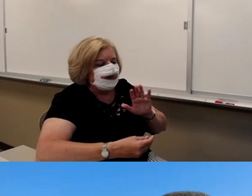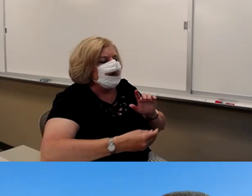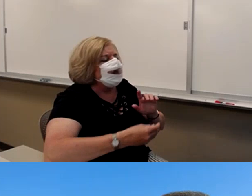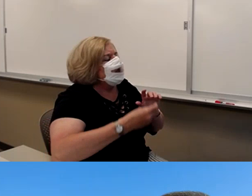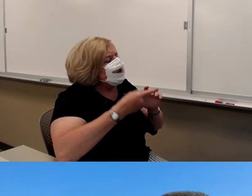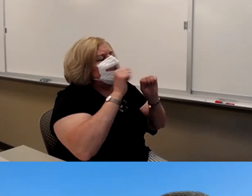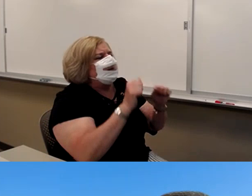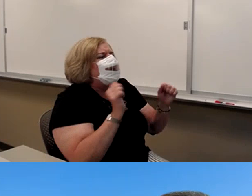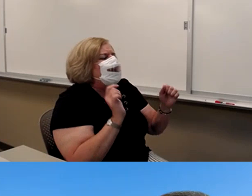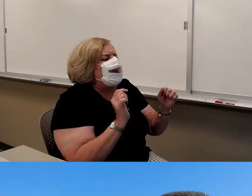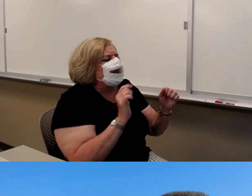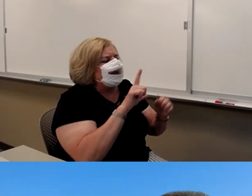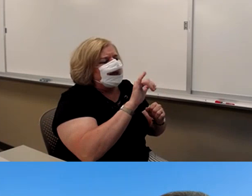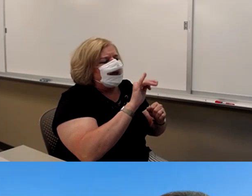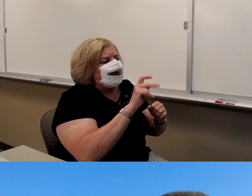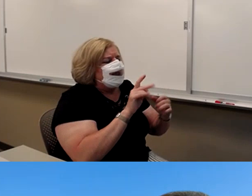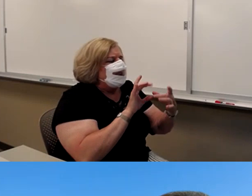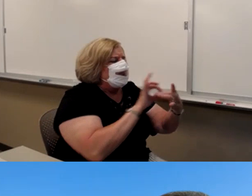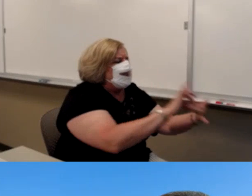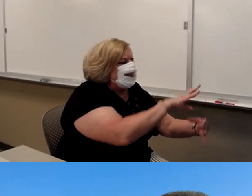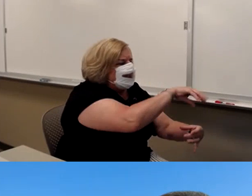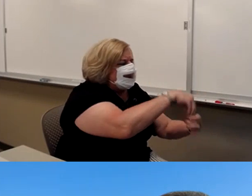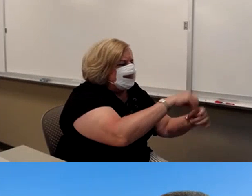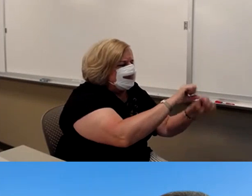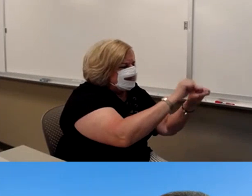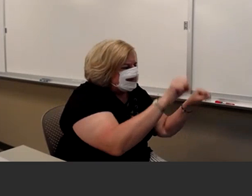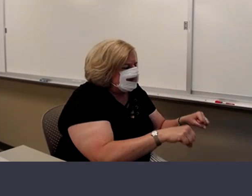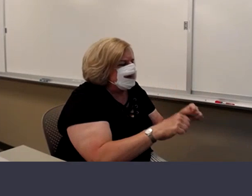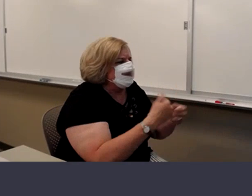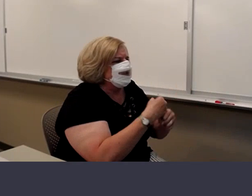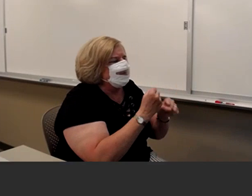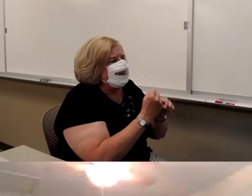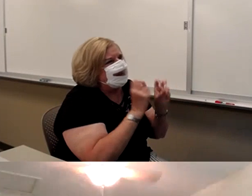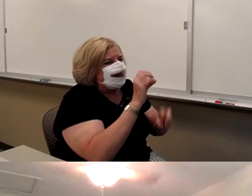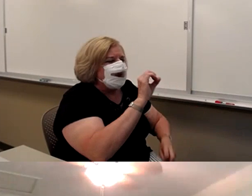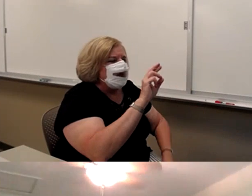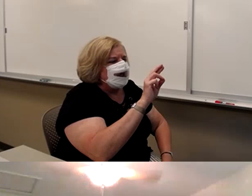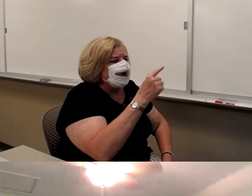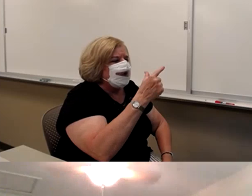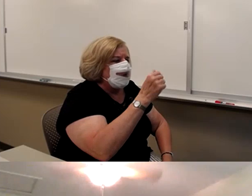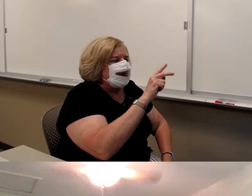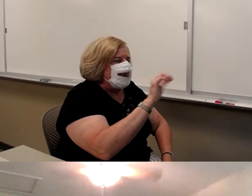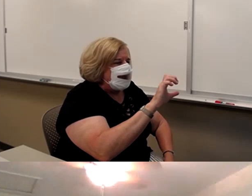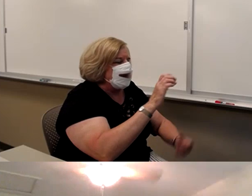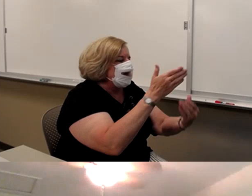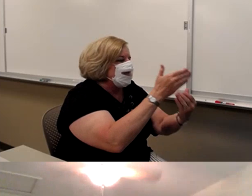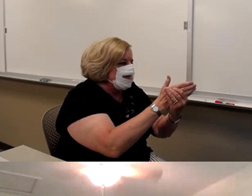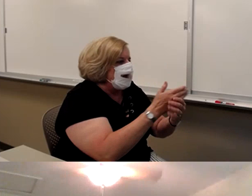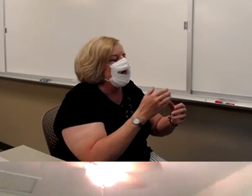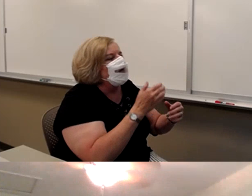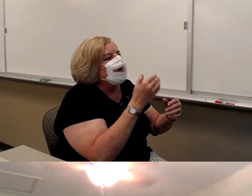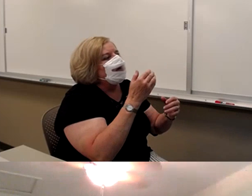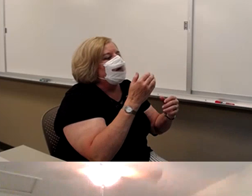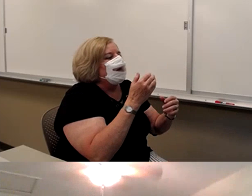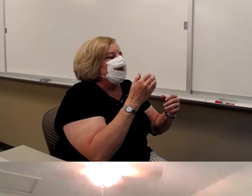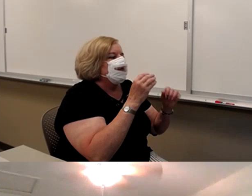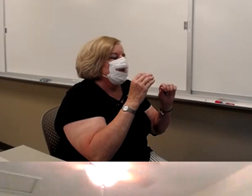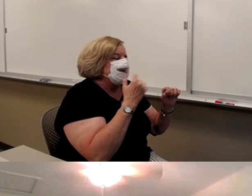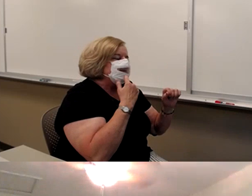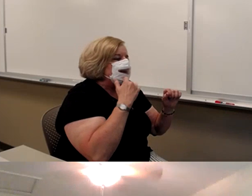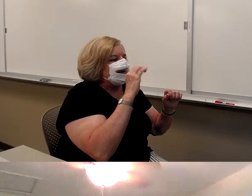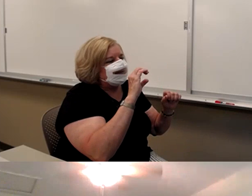it within. And so it could be an organic file that, hey, here's the file within OneDrive. Right. Mm-hmm. And